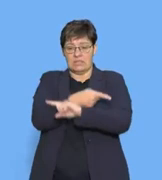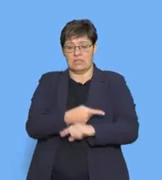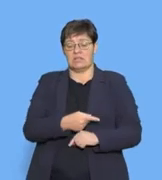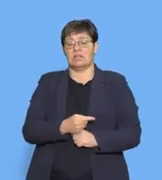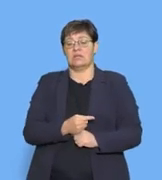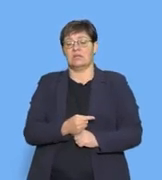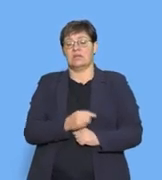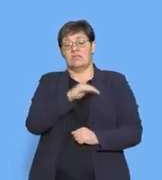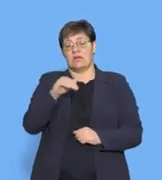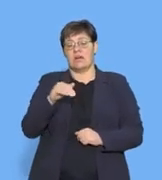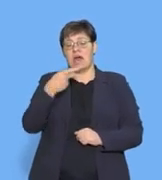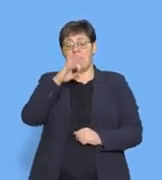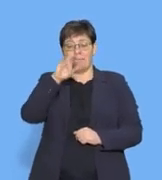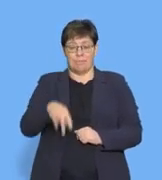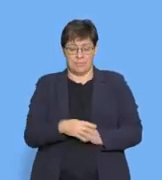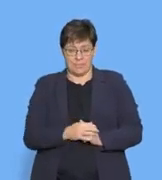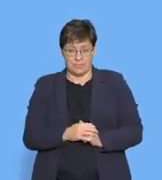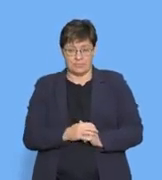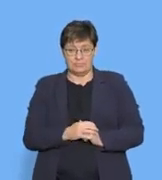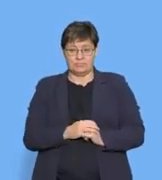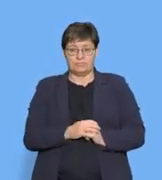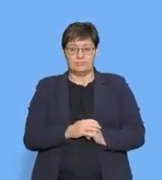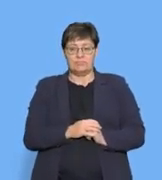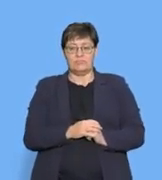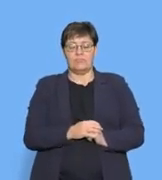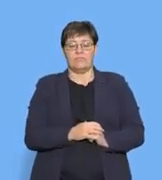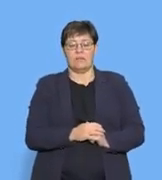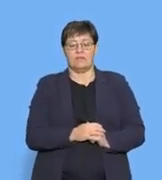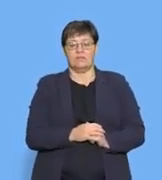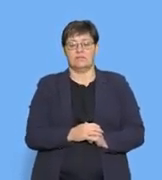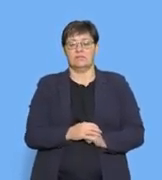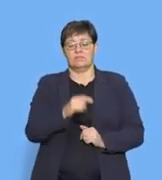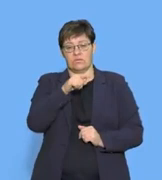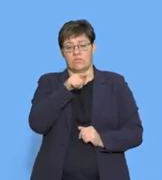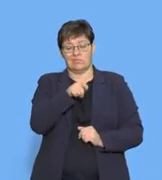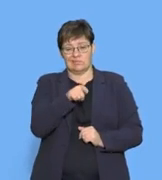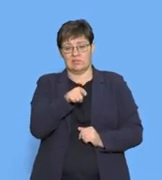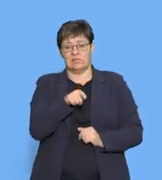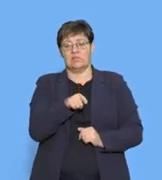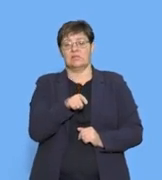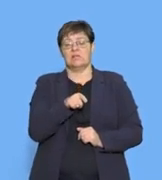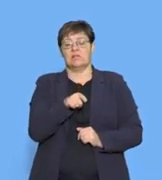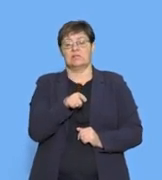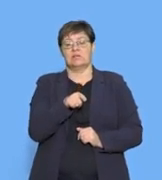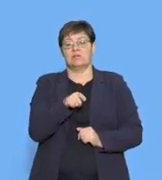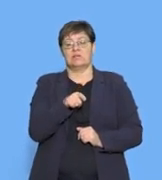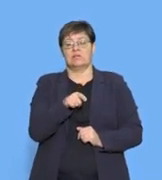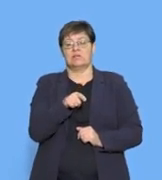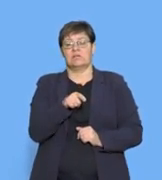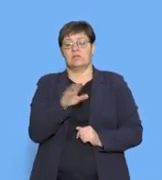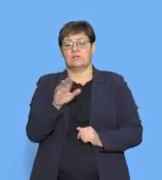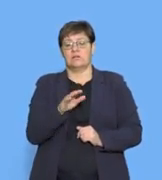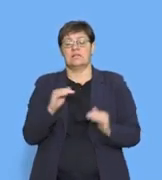to opposite over hypotenuse, so H over B. So sine of 180 minus A in our triangle